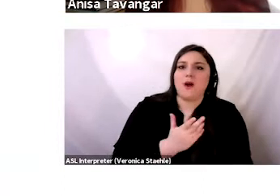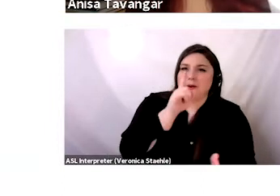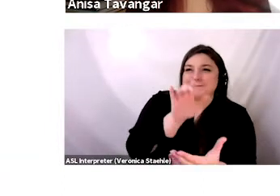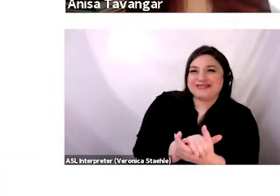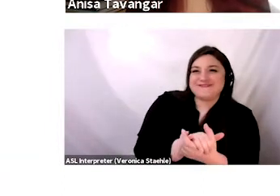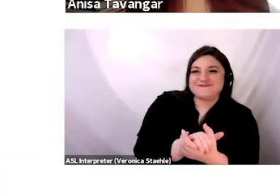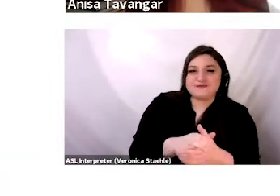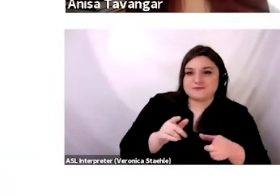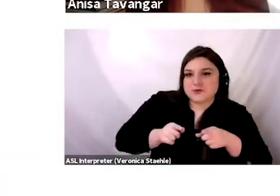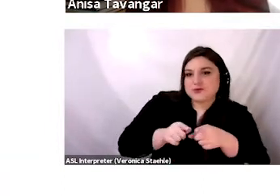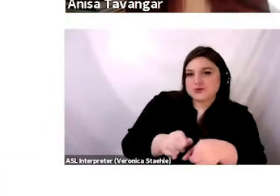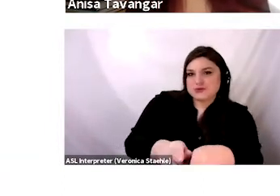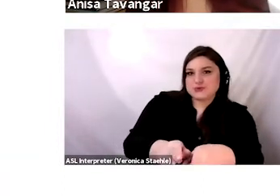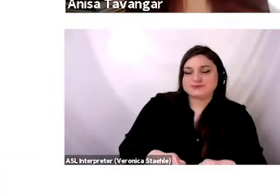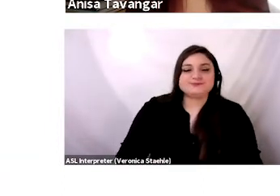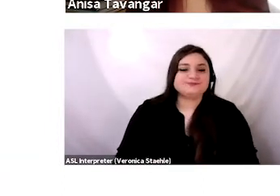hold.